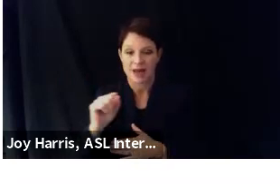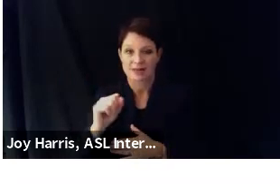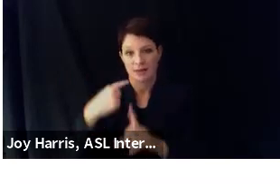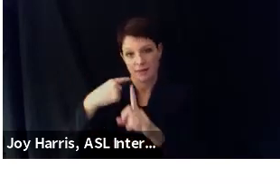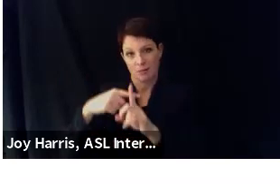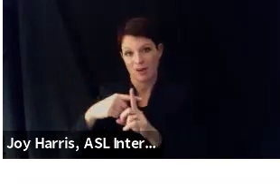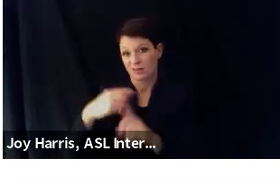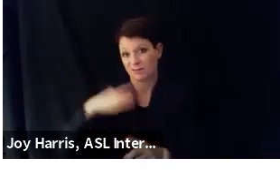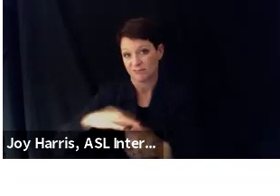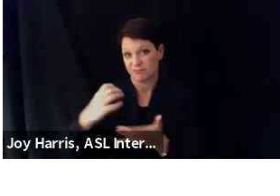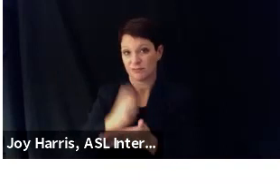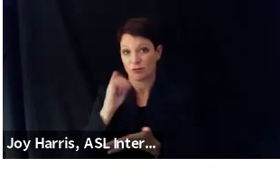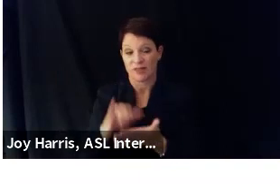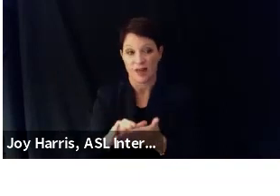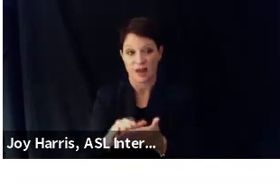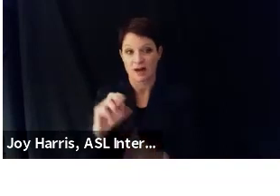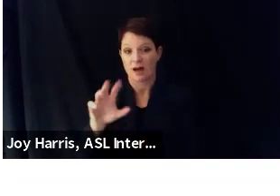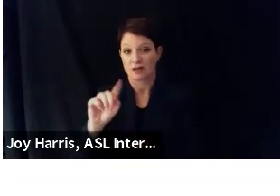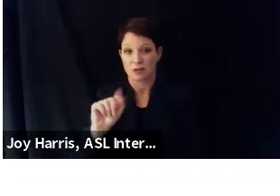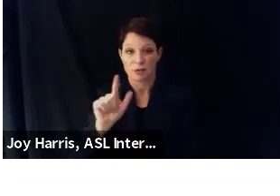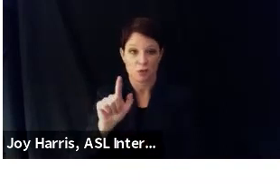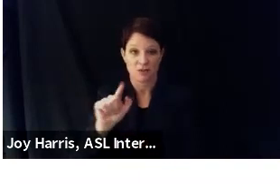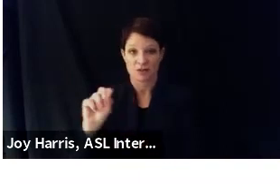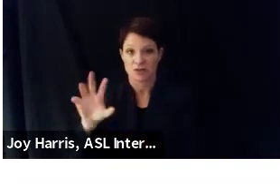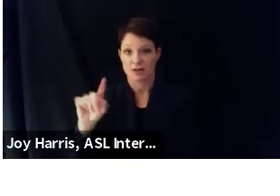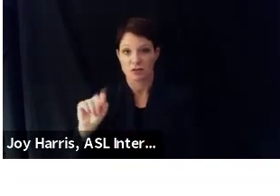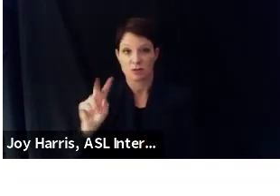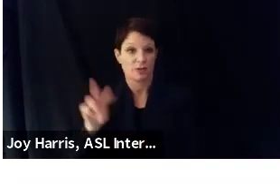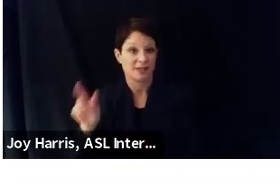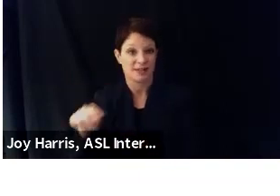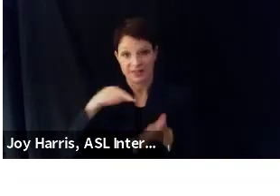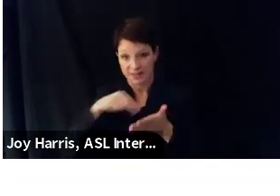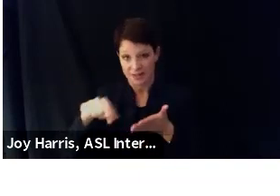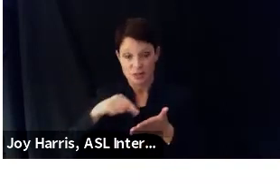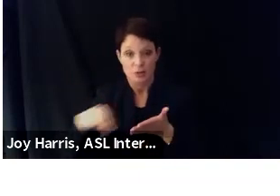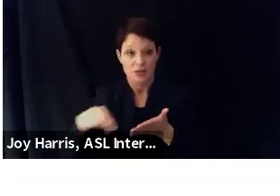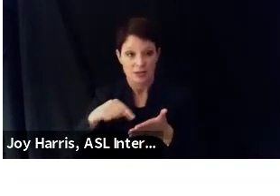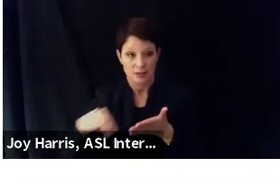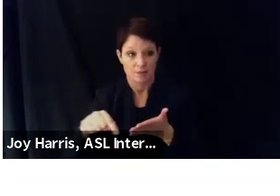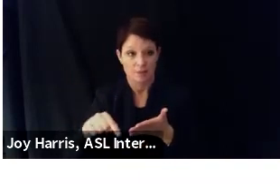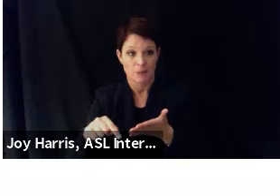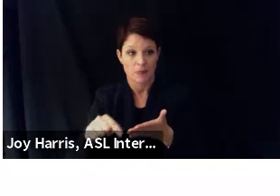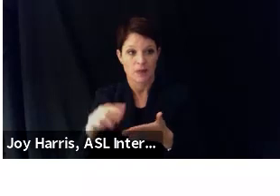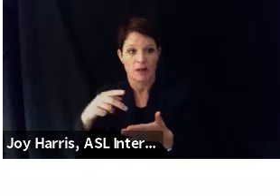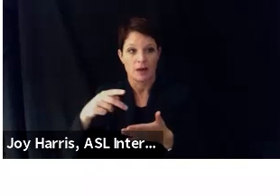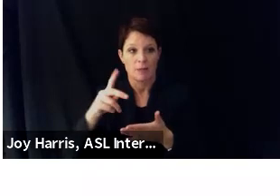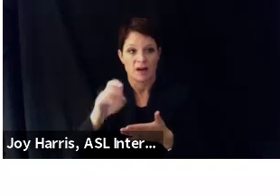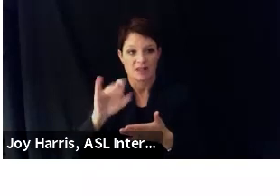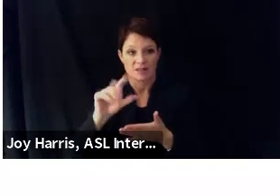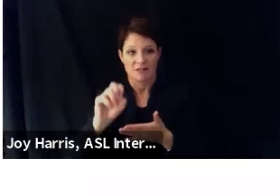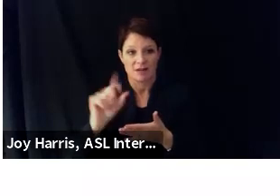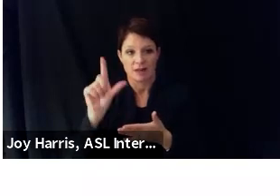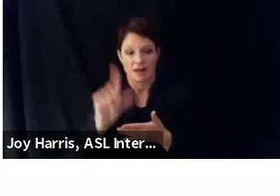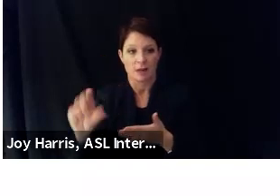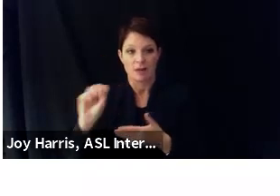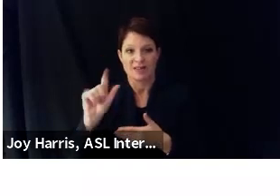that. There's ones on October 21st and October 22nd, Grand Yesha Ballroom, Pascoville Library, Salvation